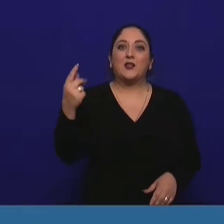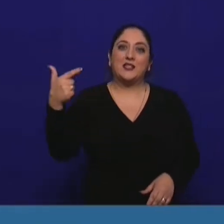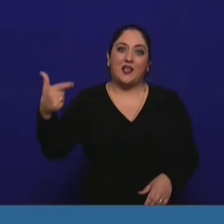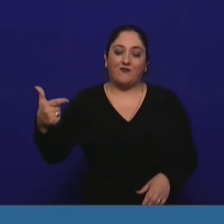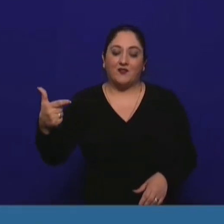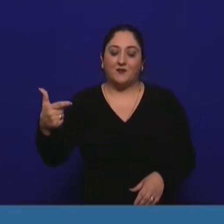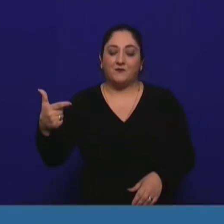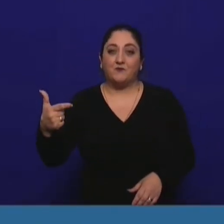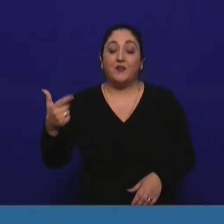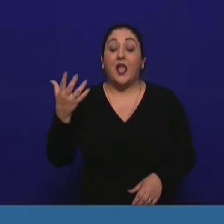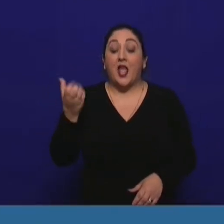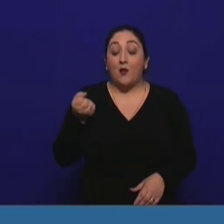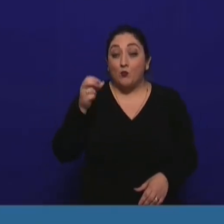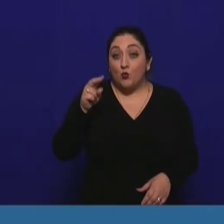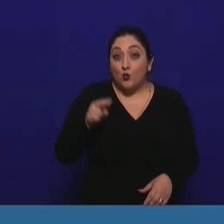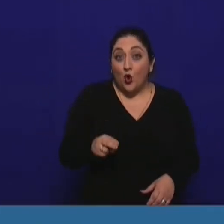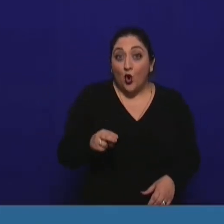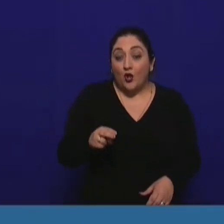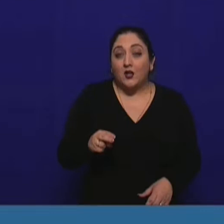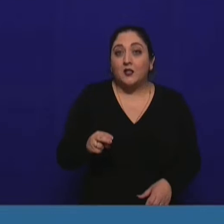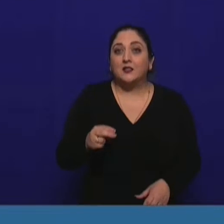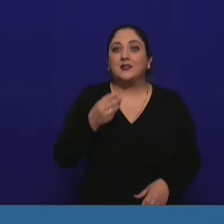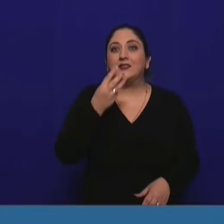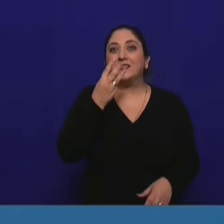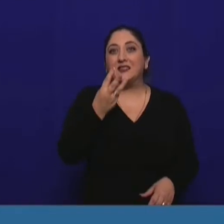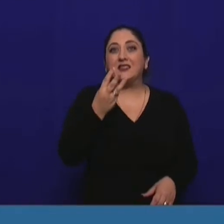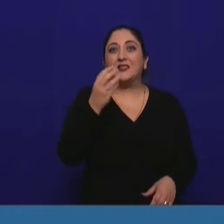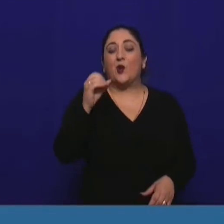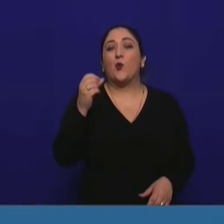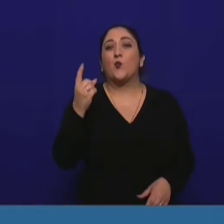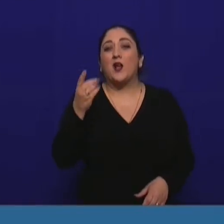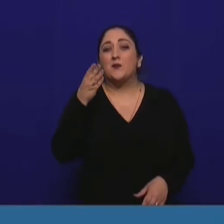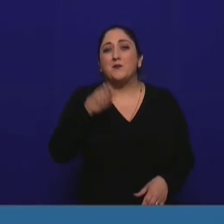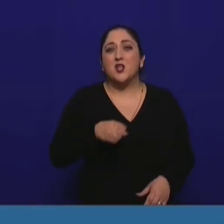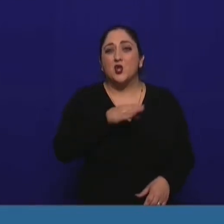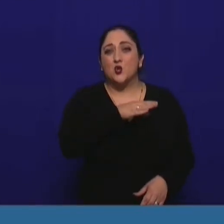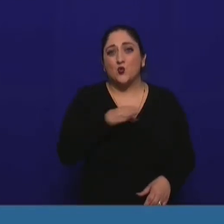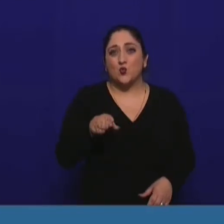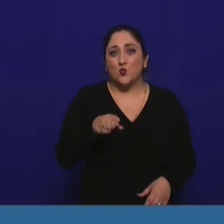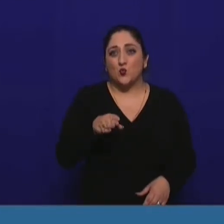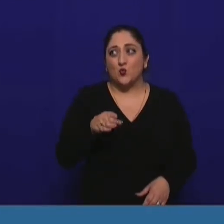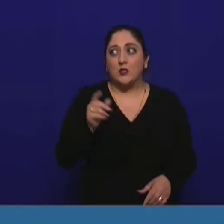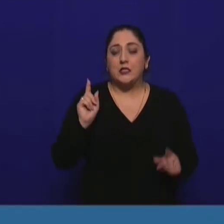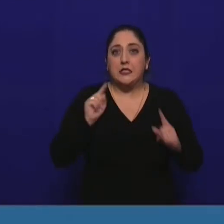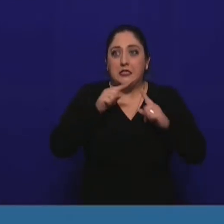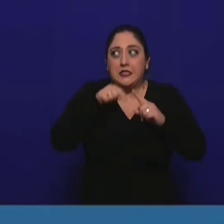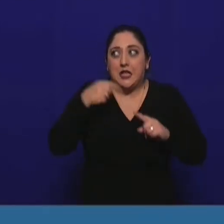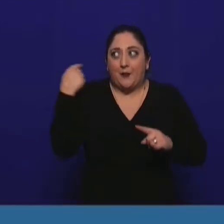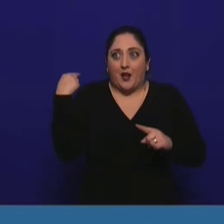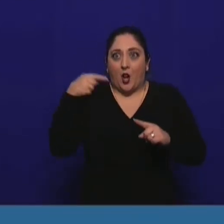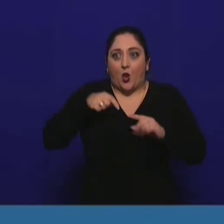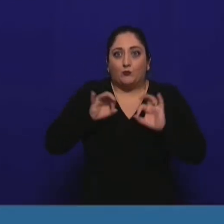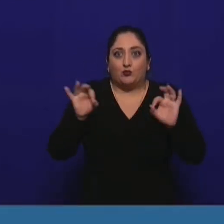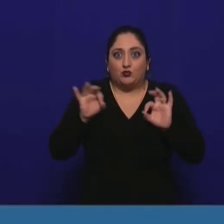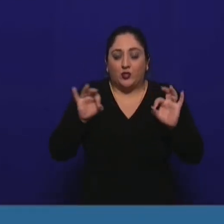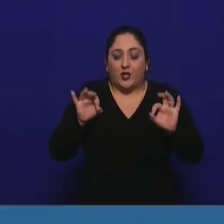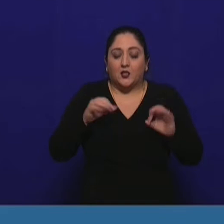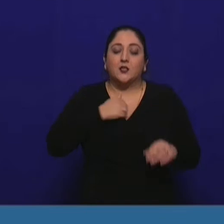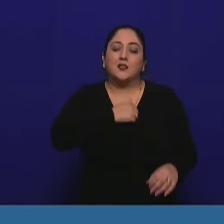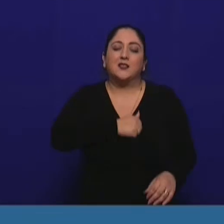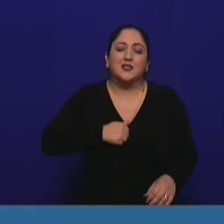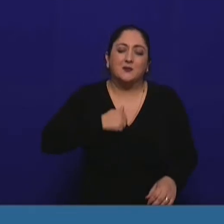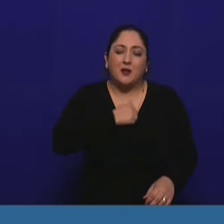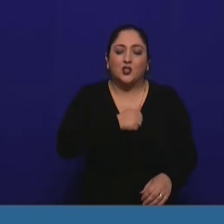17,827. Kellna wkoll 301 deaths, il-bieraħ sal-lum ma kellna l-ebda mwiet u kondoljanzi